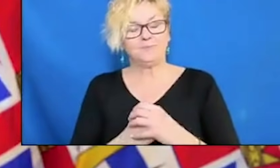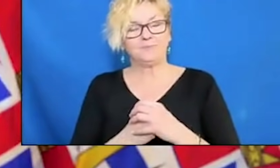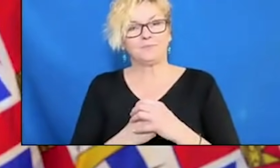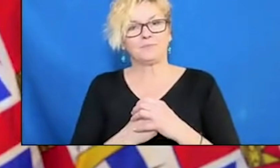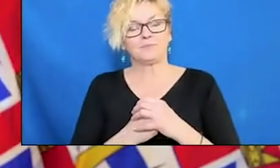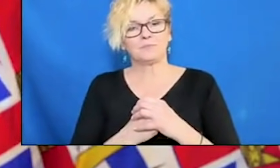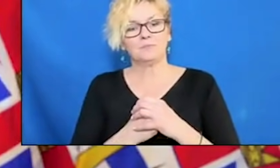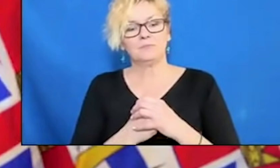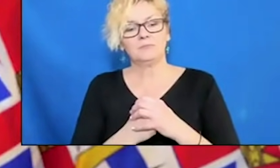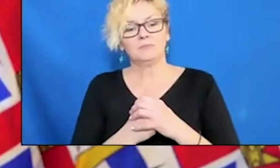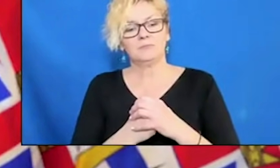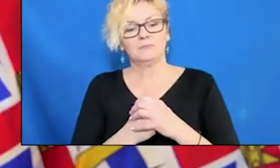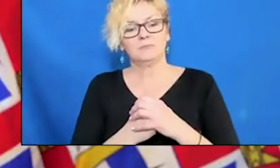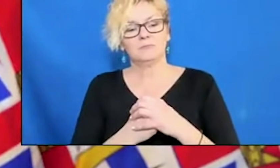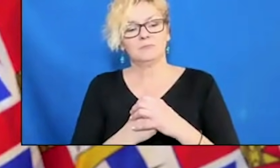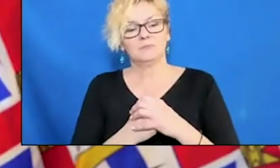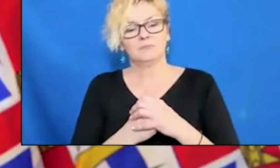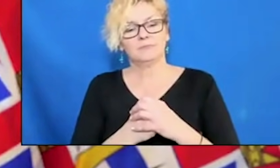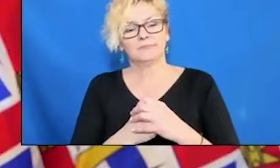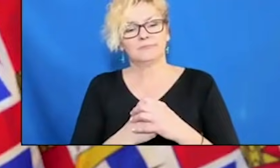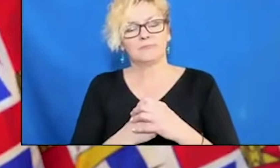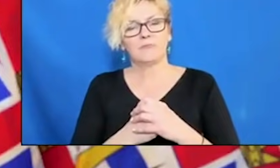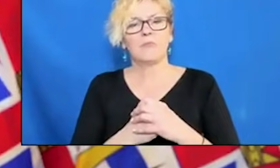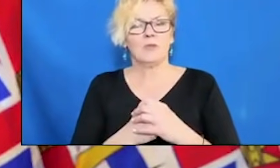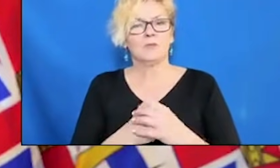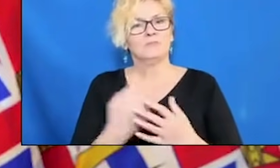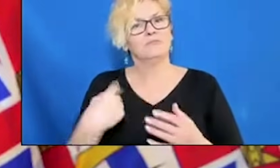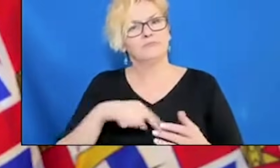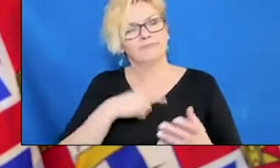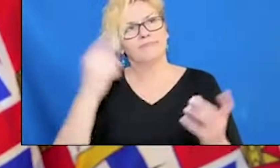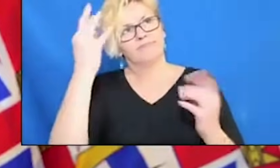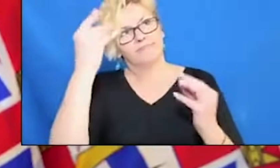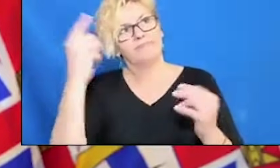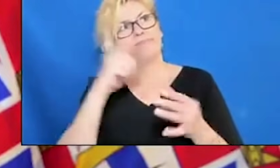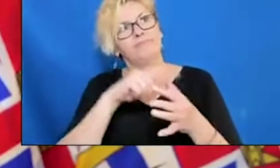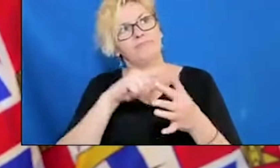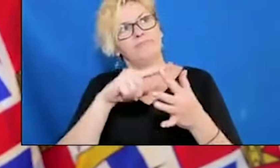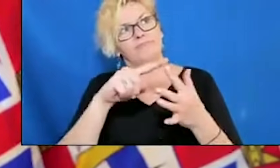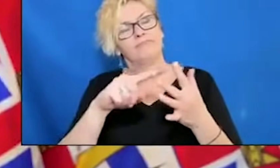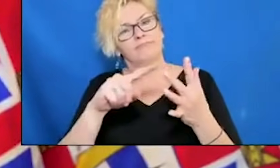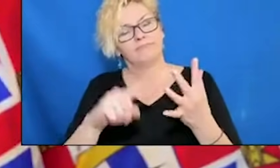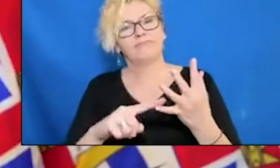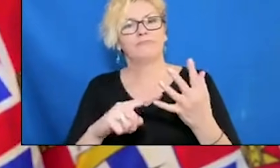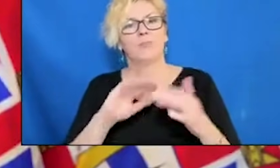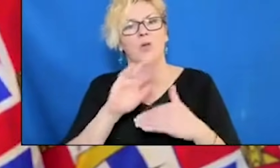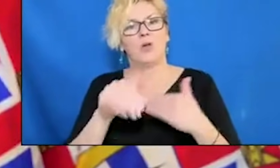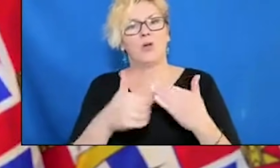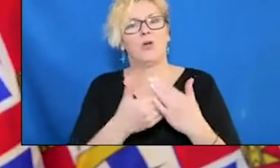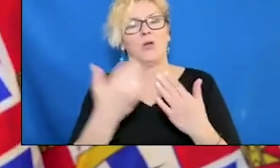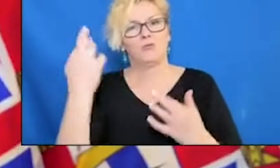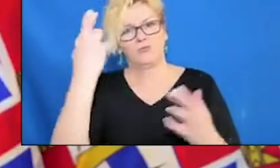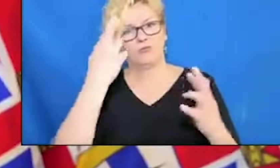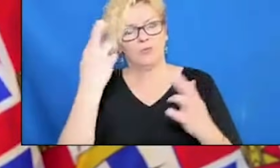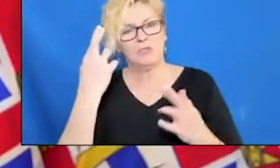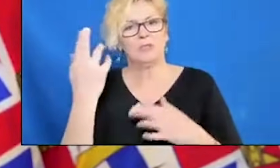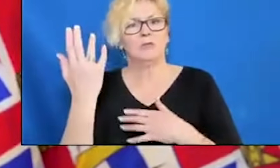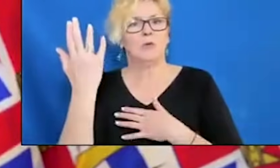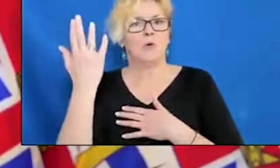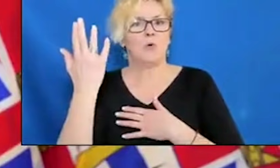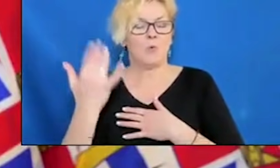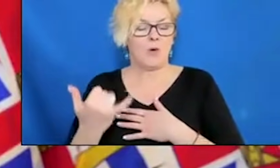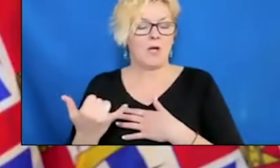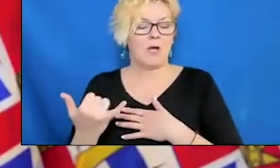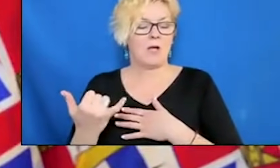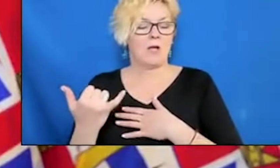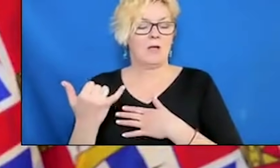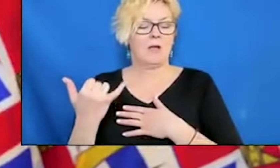where we do see transmission and outbreaks. So it's a balancing of a number of different factors that has made that